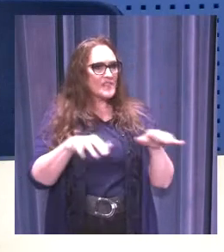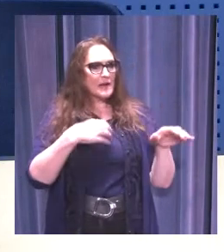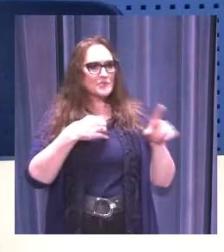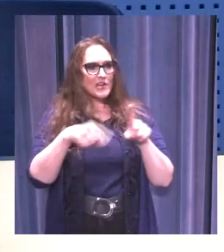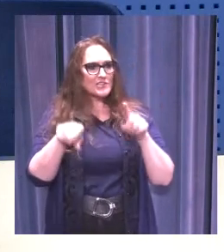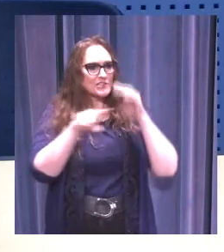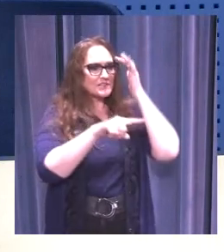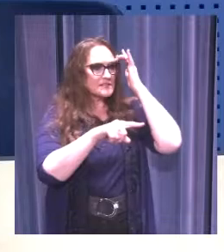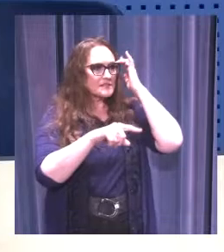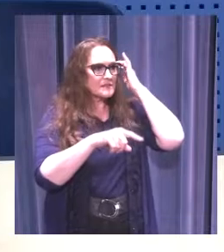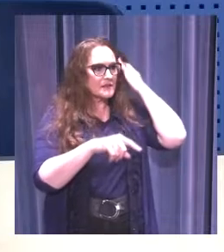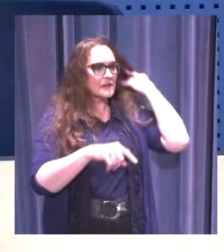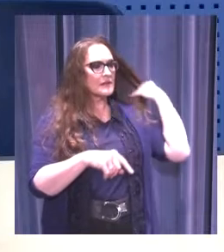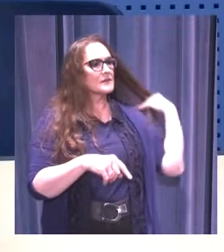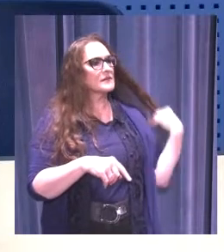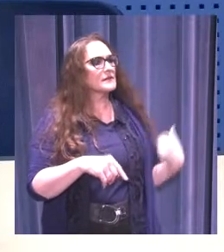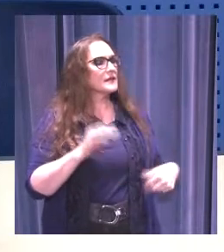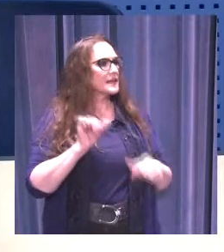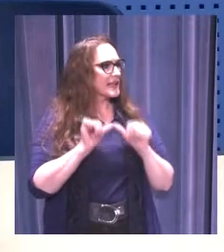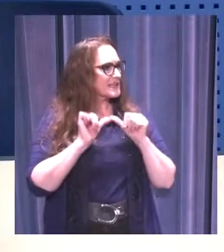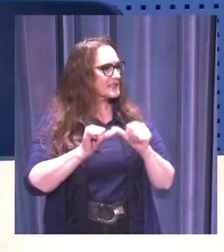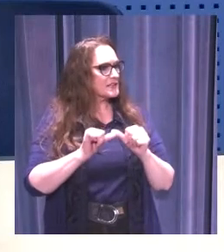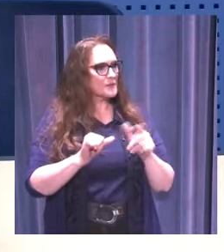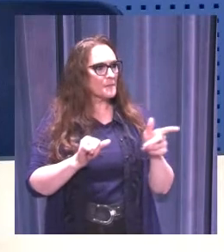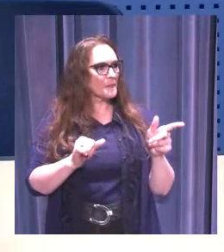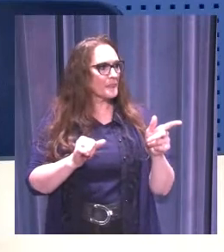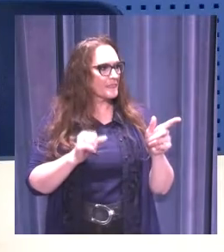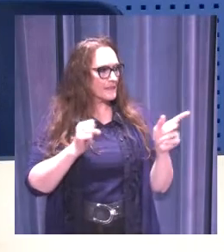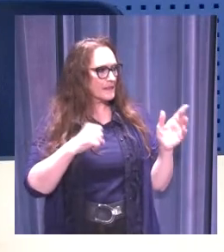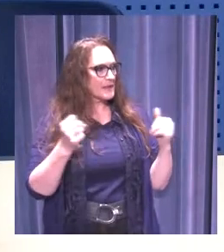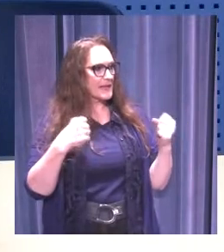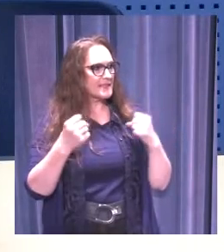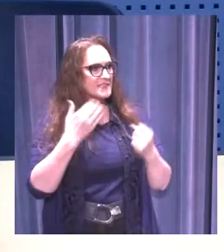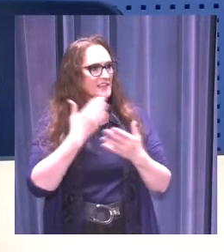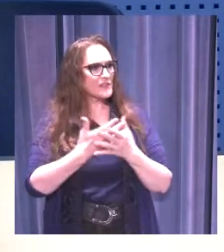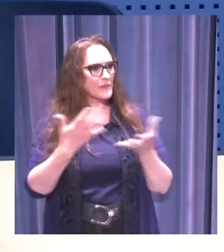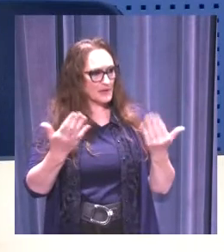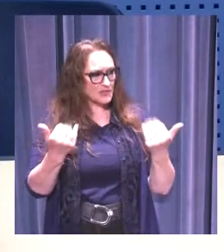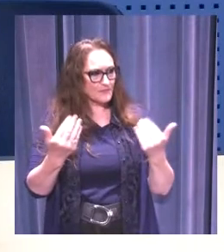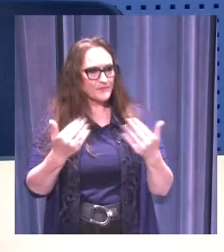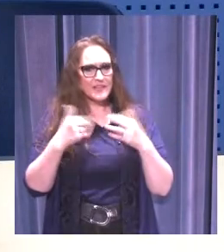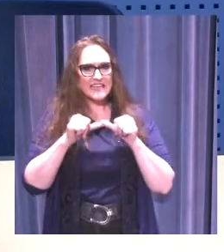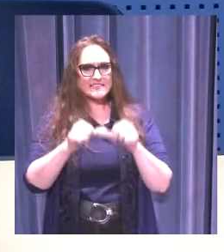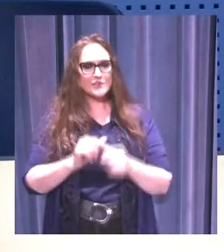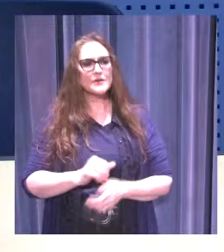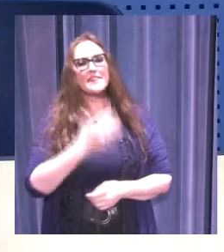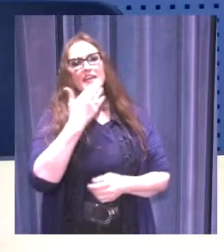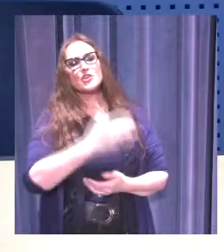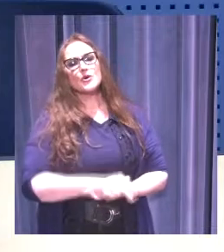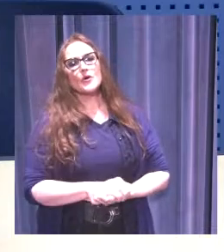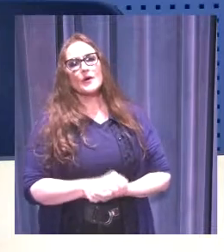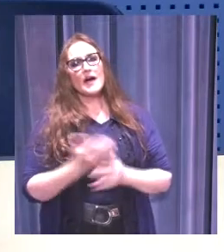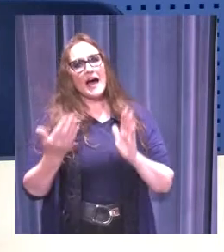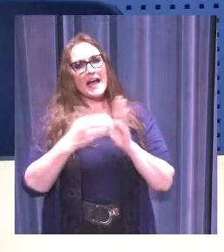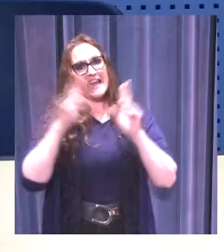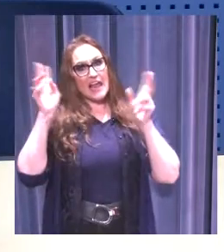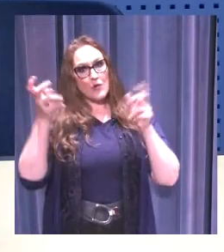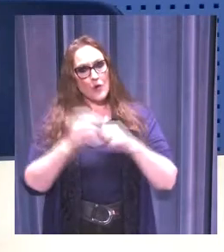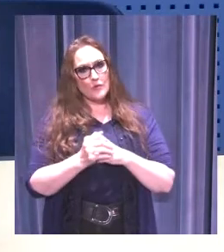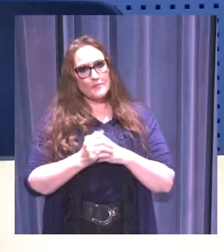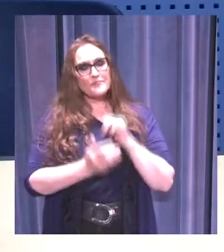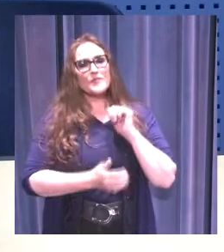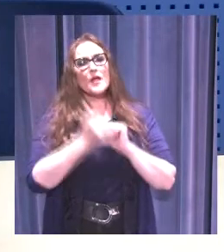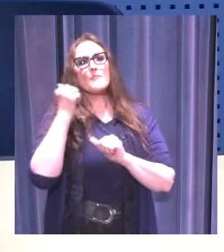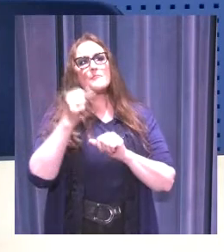objection, she can continue? Thank you. Yes? Thank you very much. Could you please continue? Thank you. And again, I quote, in